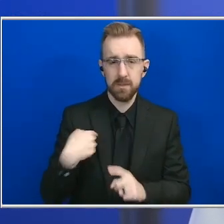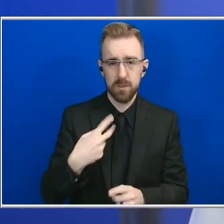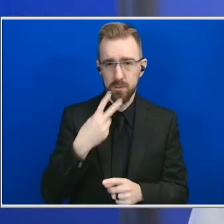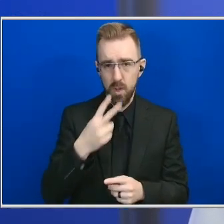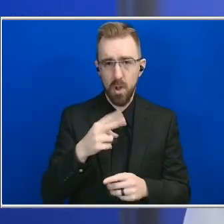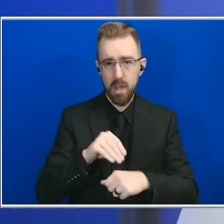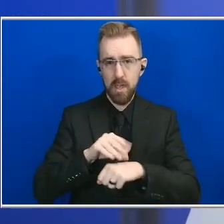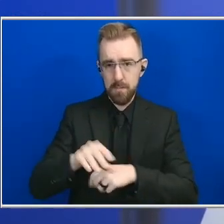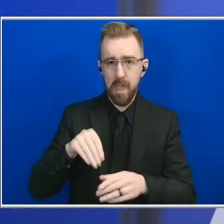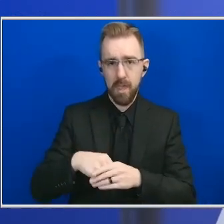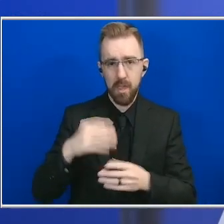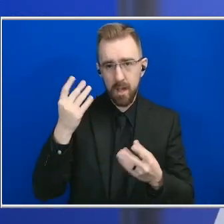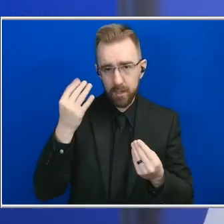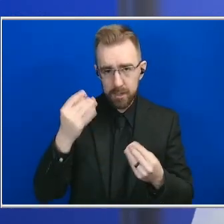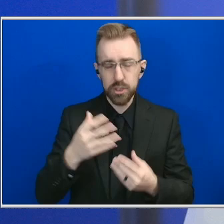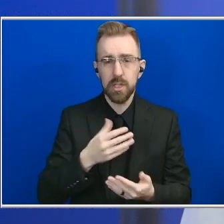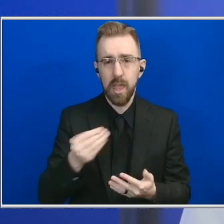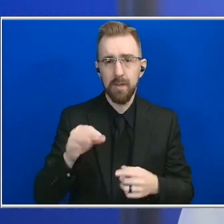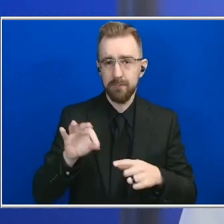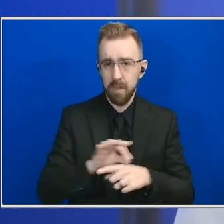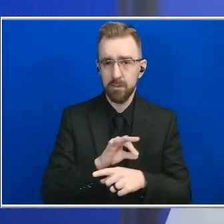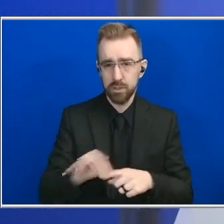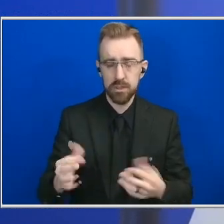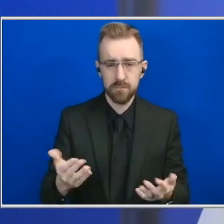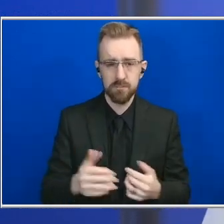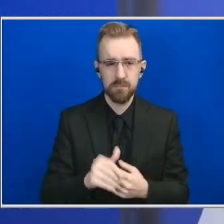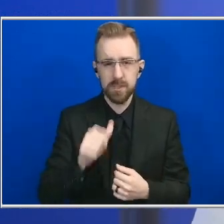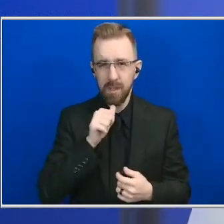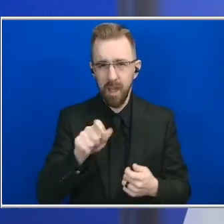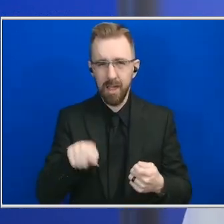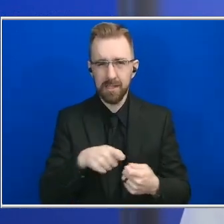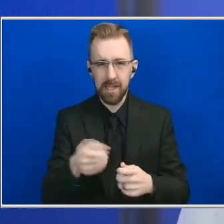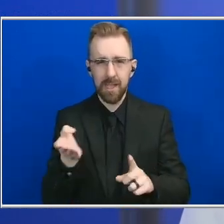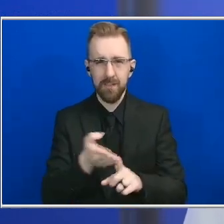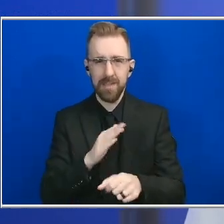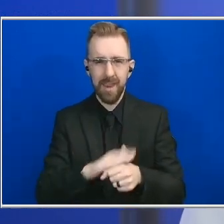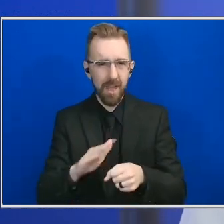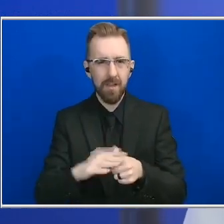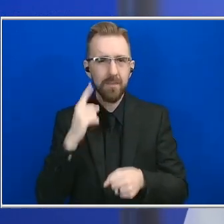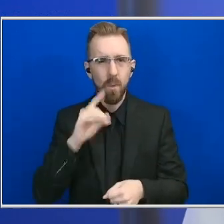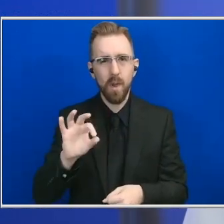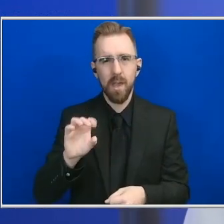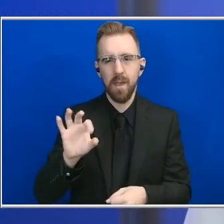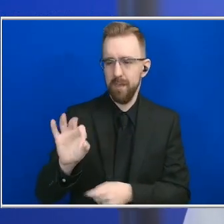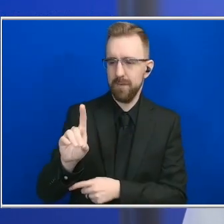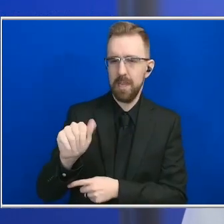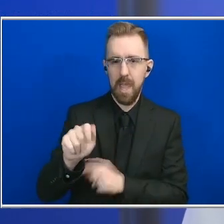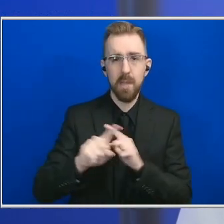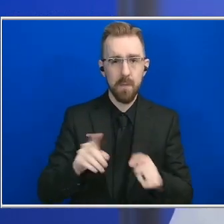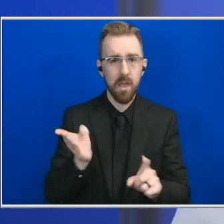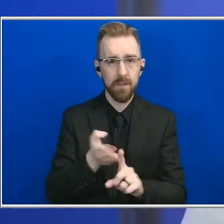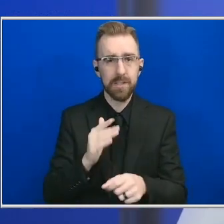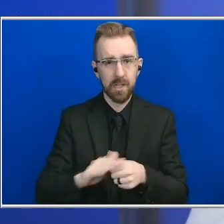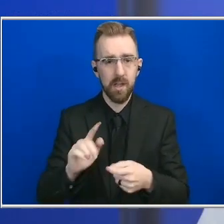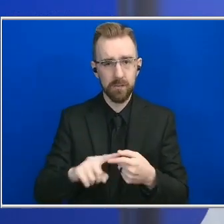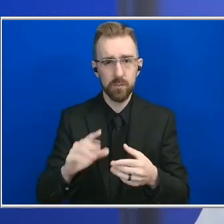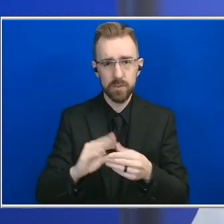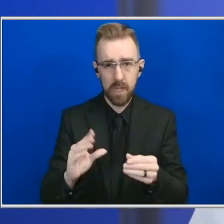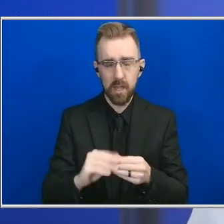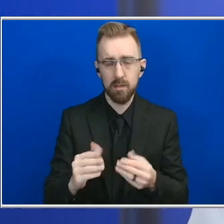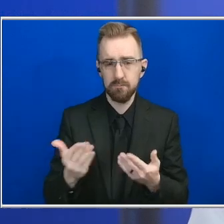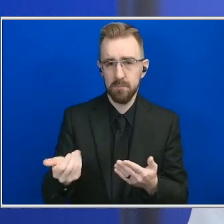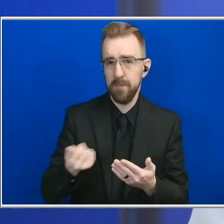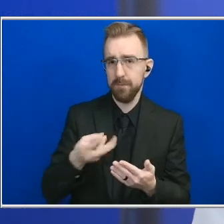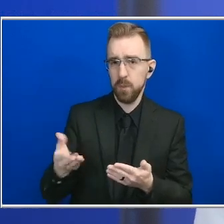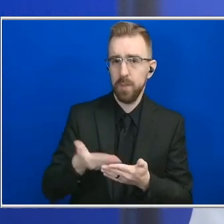cognition and function, but not quite convincing enough for the FDA, but I think convincing enough to say, you know, a couple things. One, you